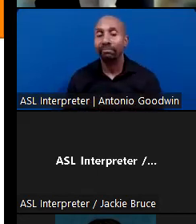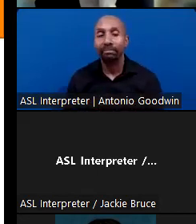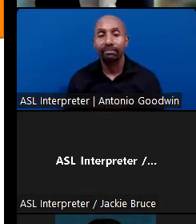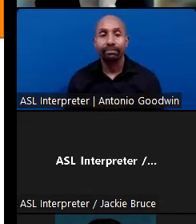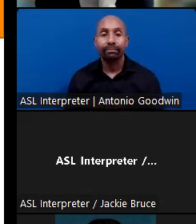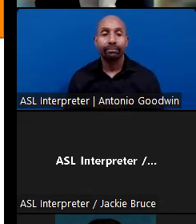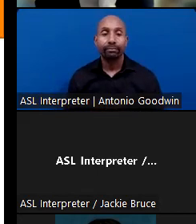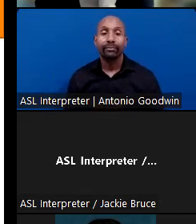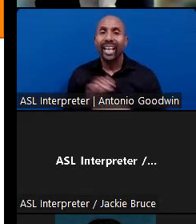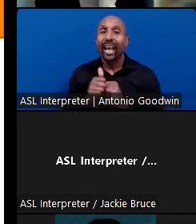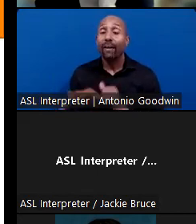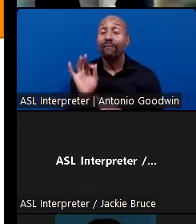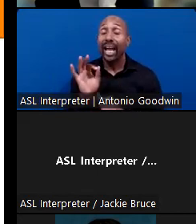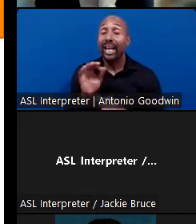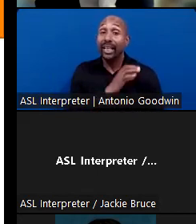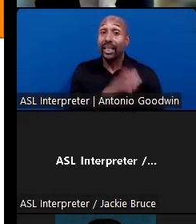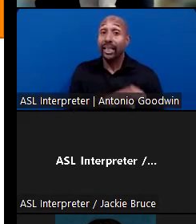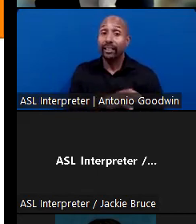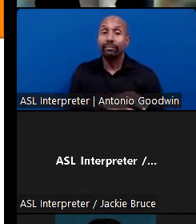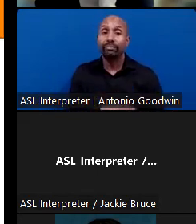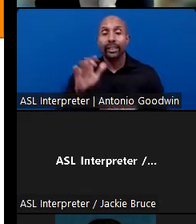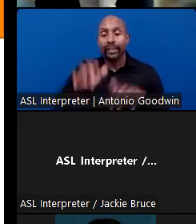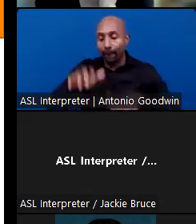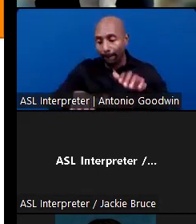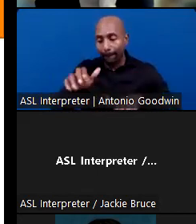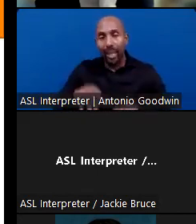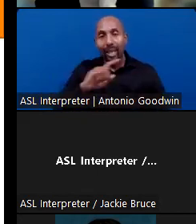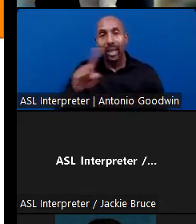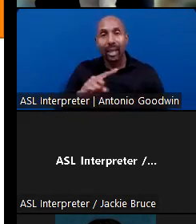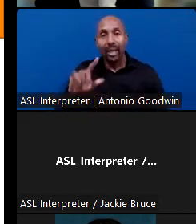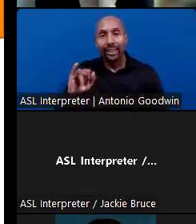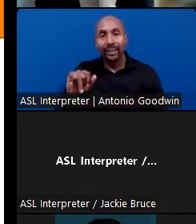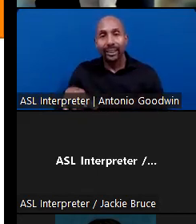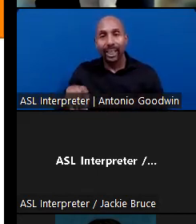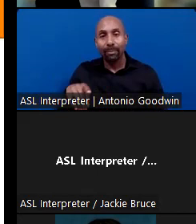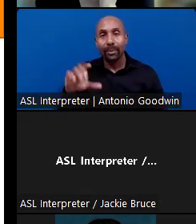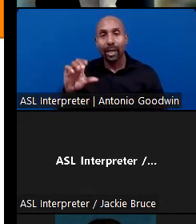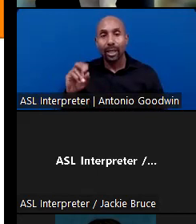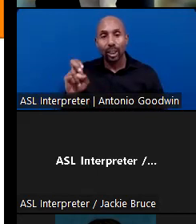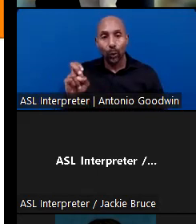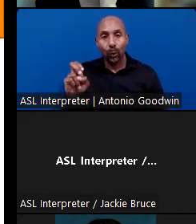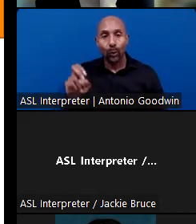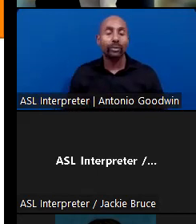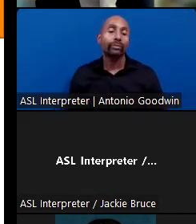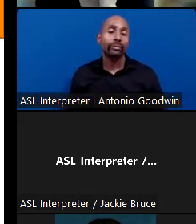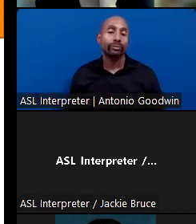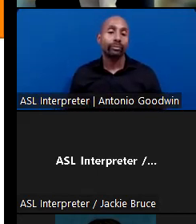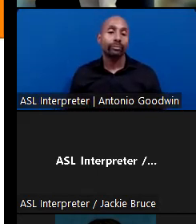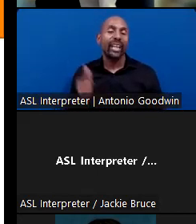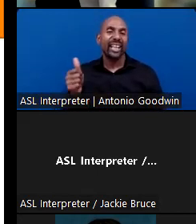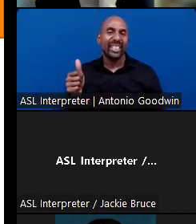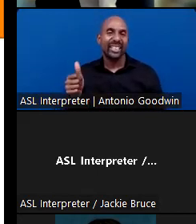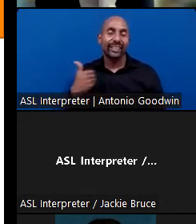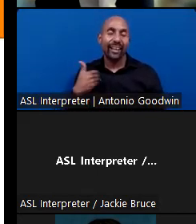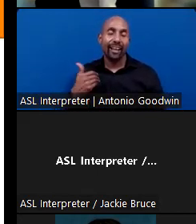clinic, enter your zip code in the test to treat locator, which I did not put